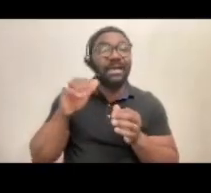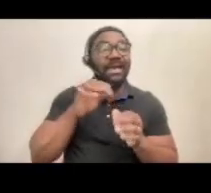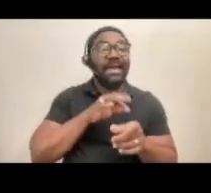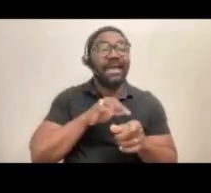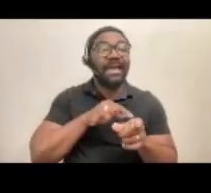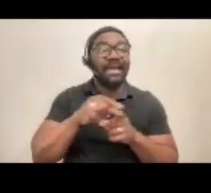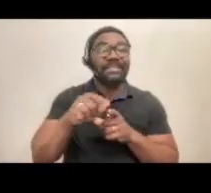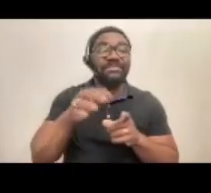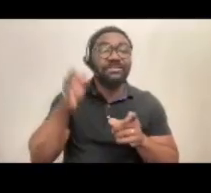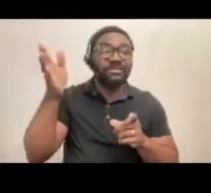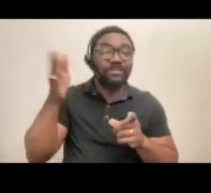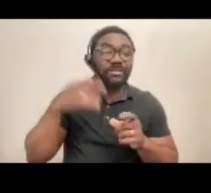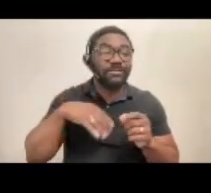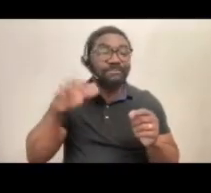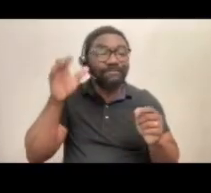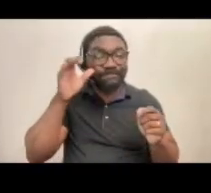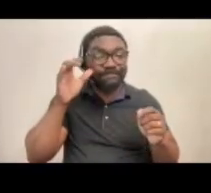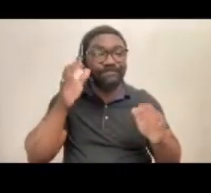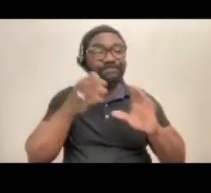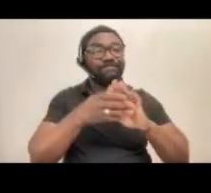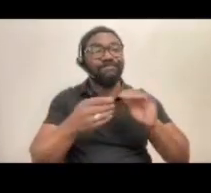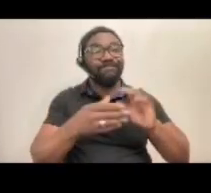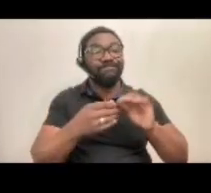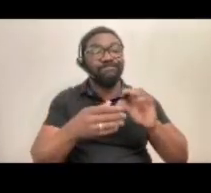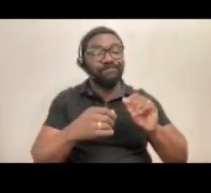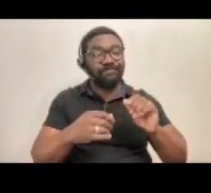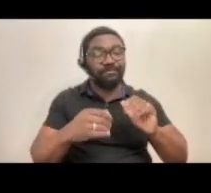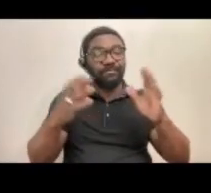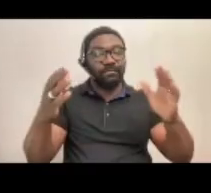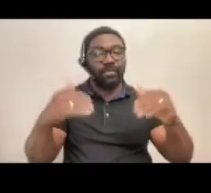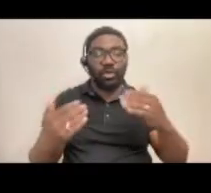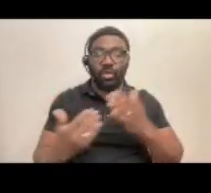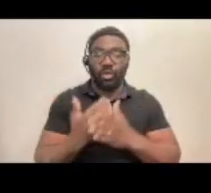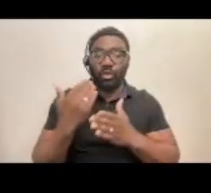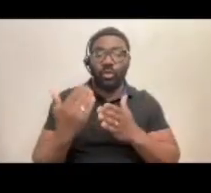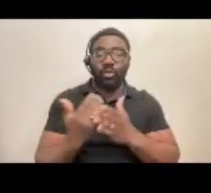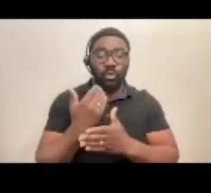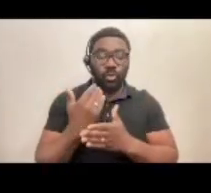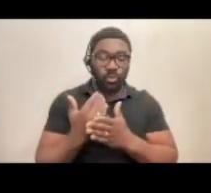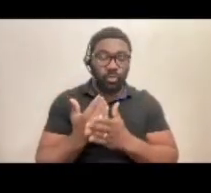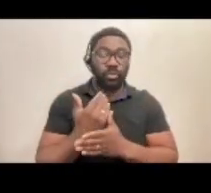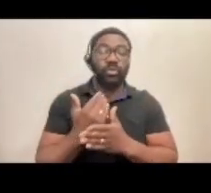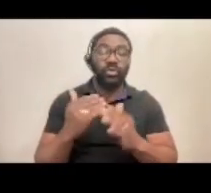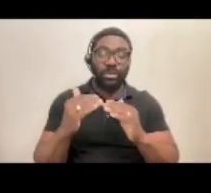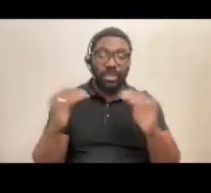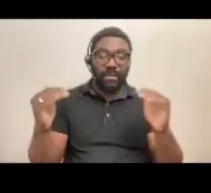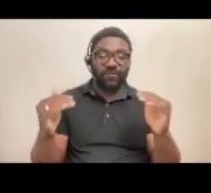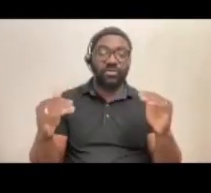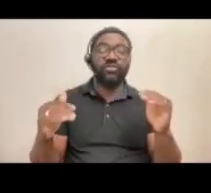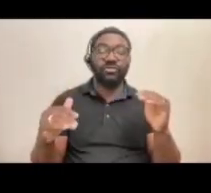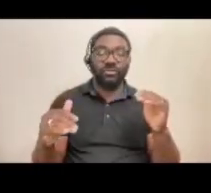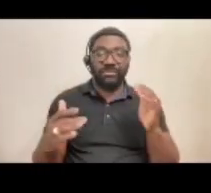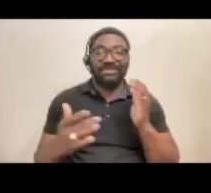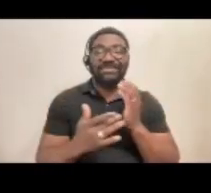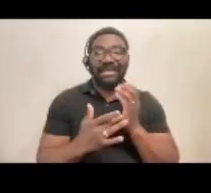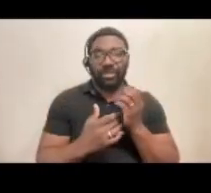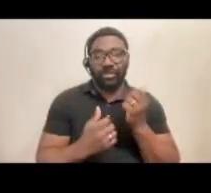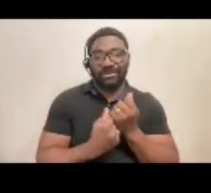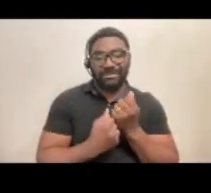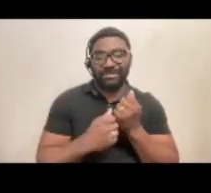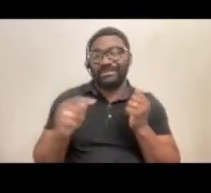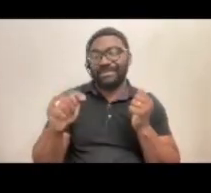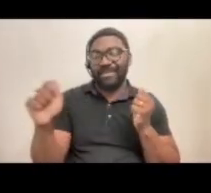peer states. And we have a newly launched level of technical assistance. As you may have noted, our